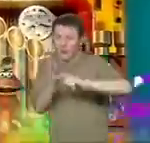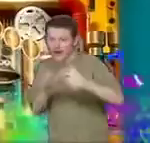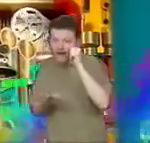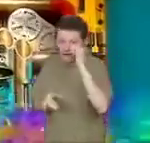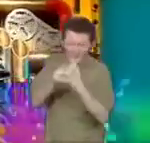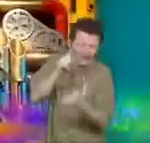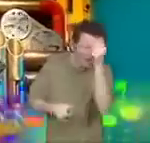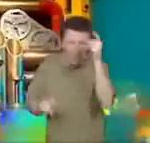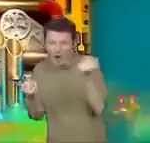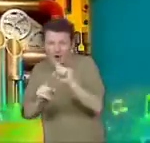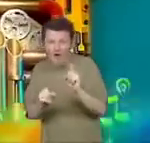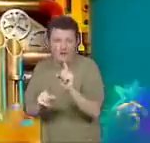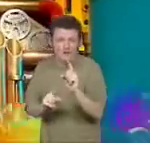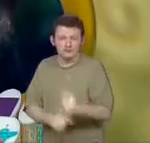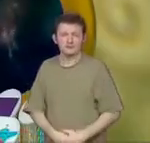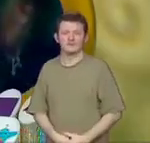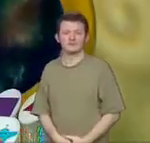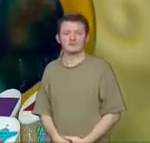need to know.